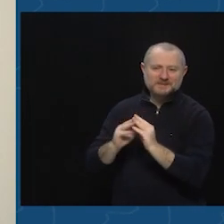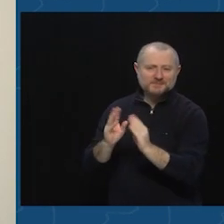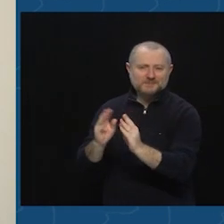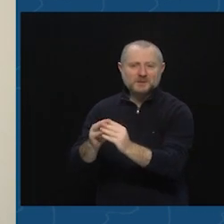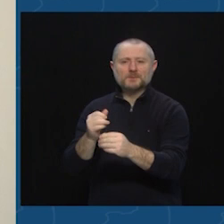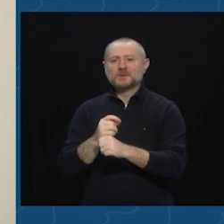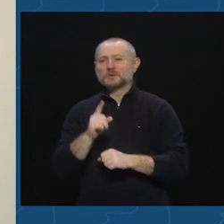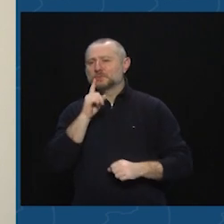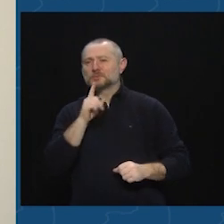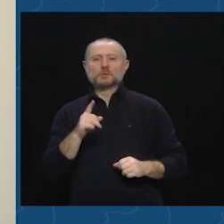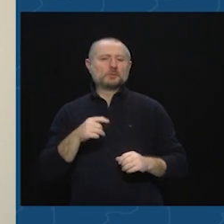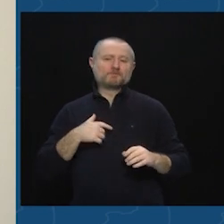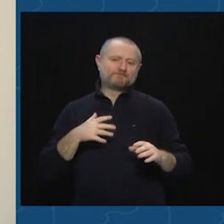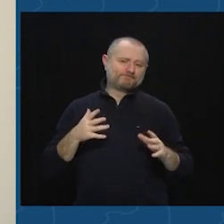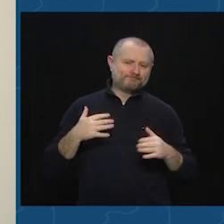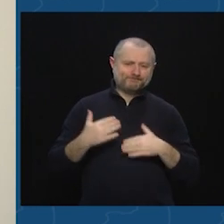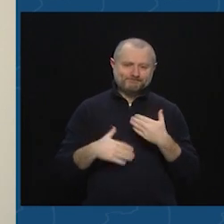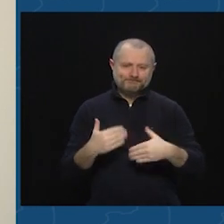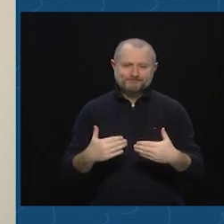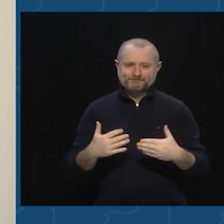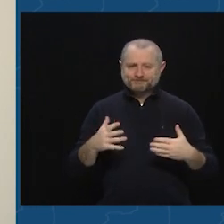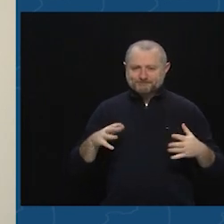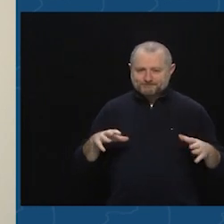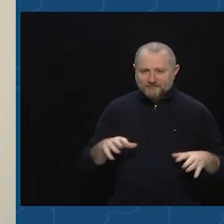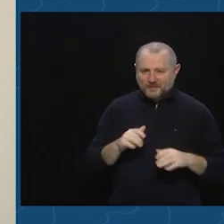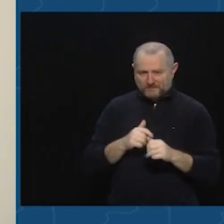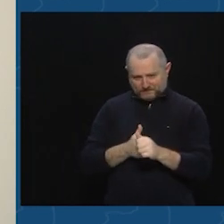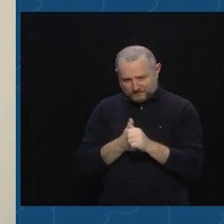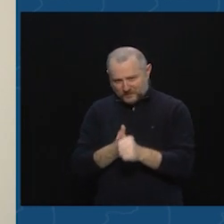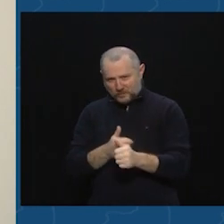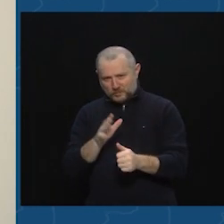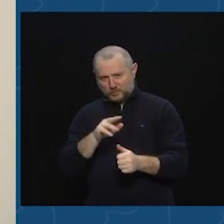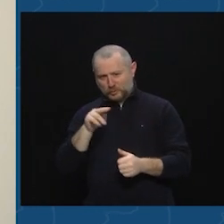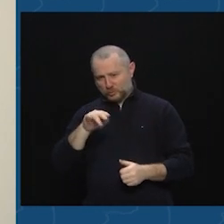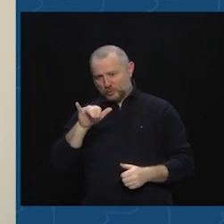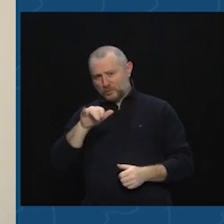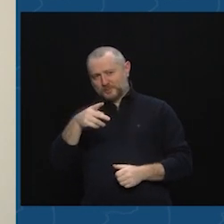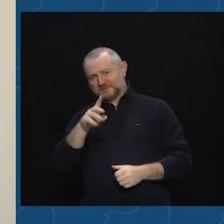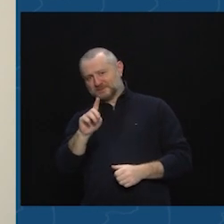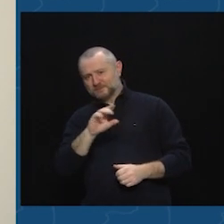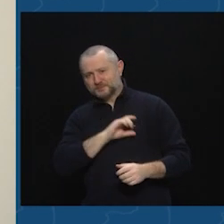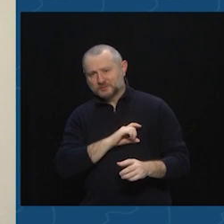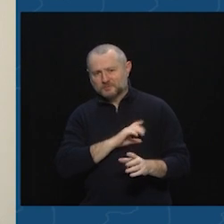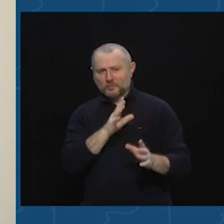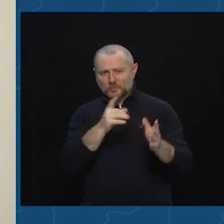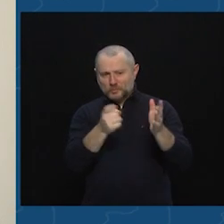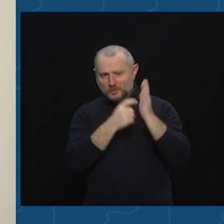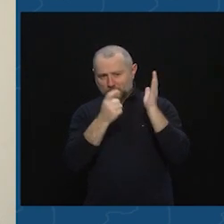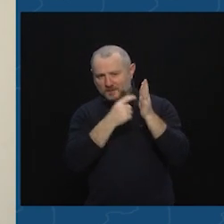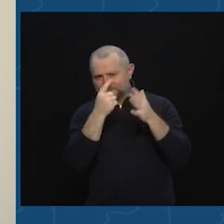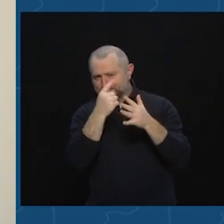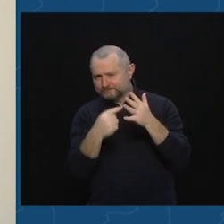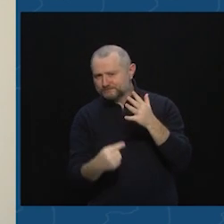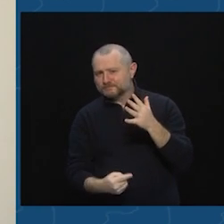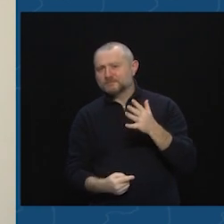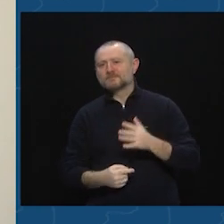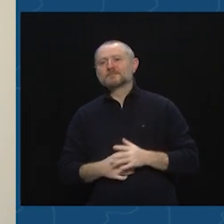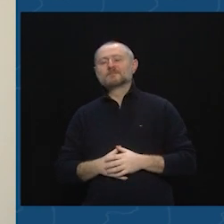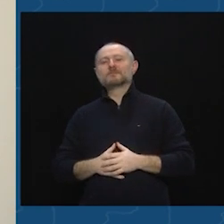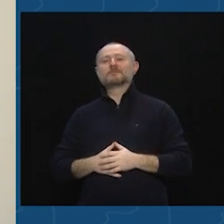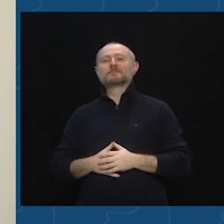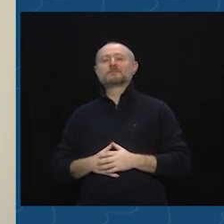required with NYPD. And here, we're going to be working on some of the intelligence analysis. You know, the governor